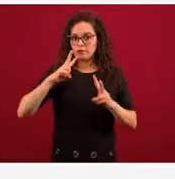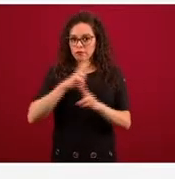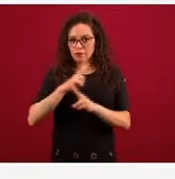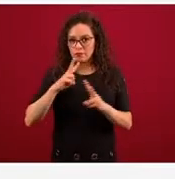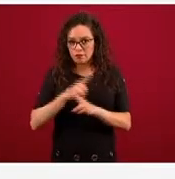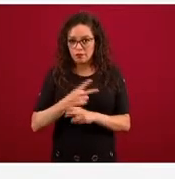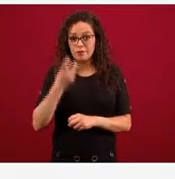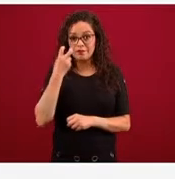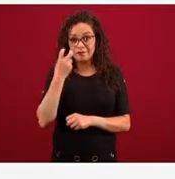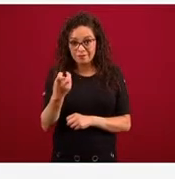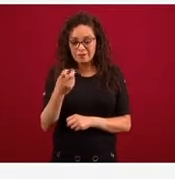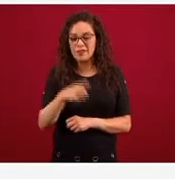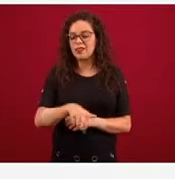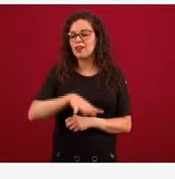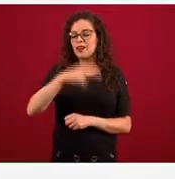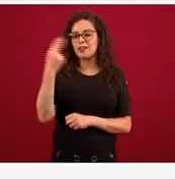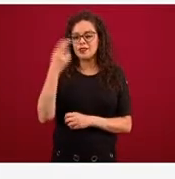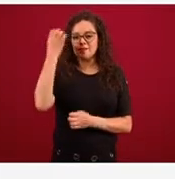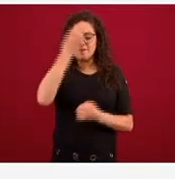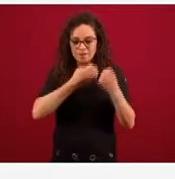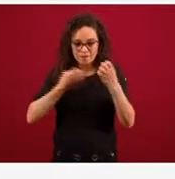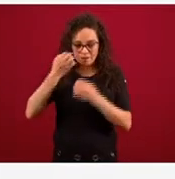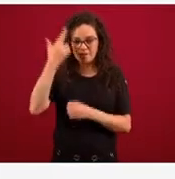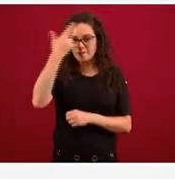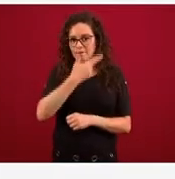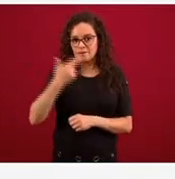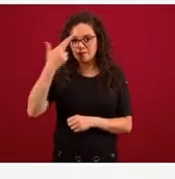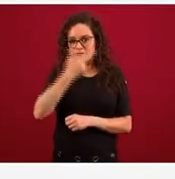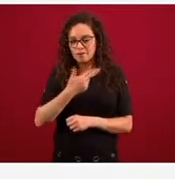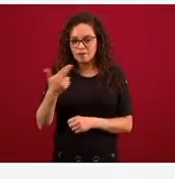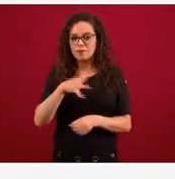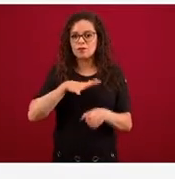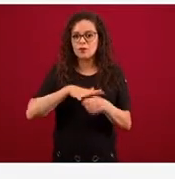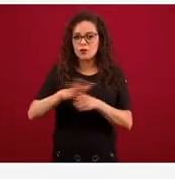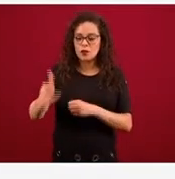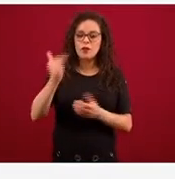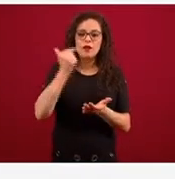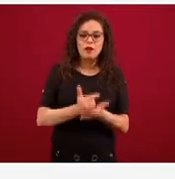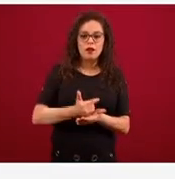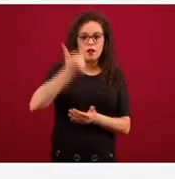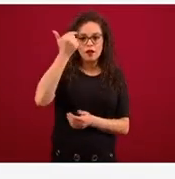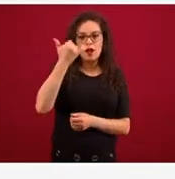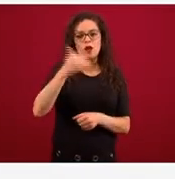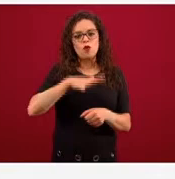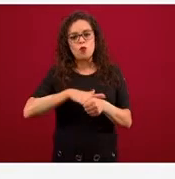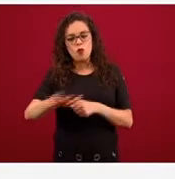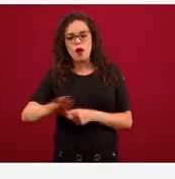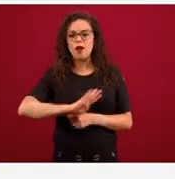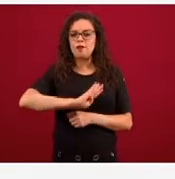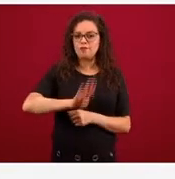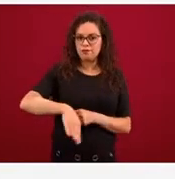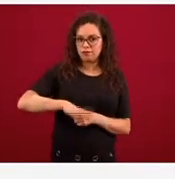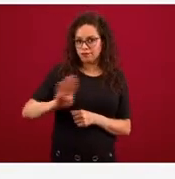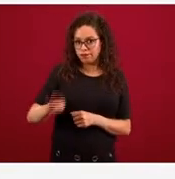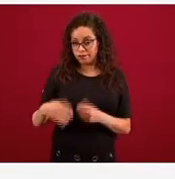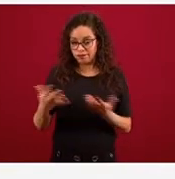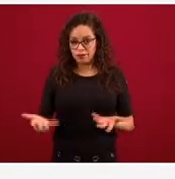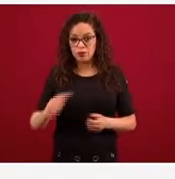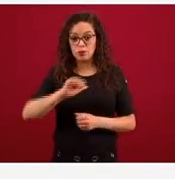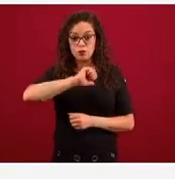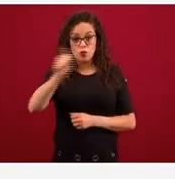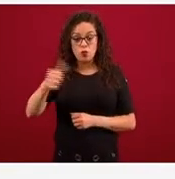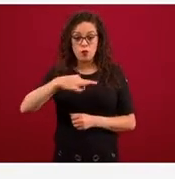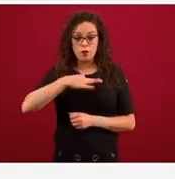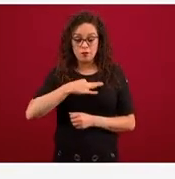se realiza una we did búsqueda, take a sobre look todo at very en los serious casos cases and graves y en deaths las to defunciones. see Podemos ver that que the tampoco other son otros respiratory los